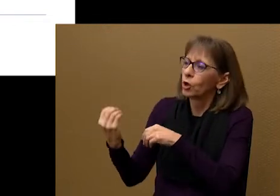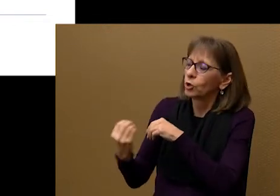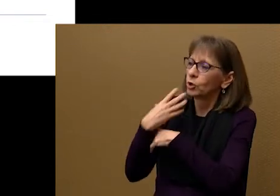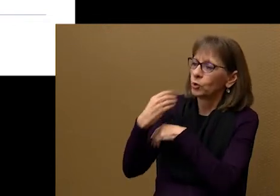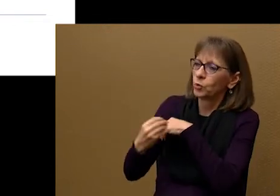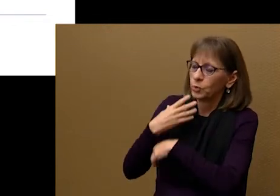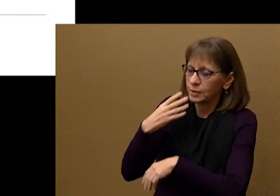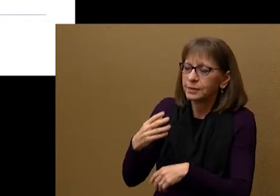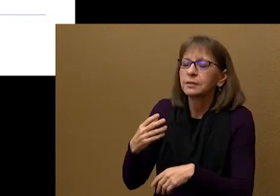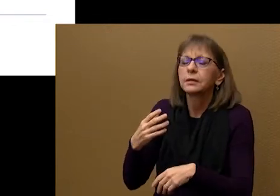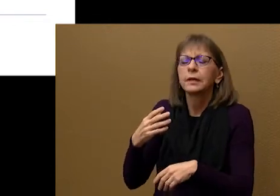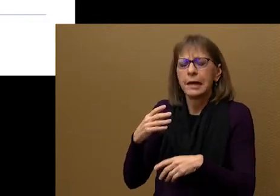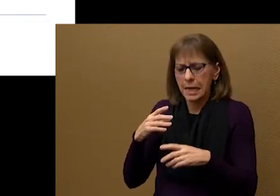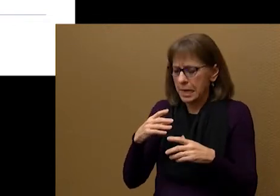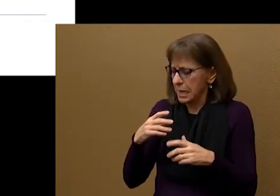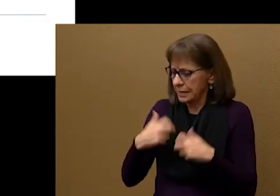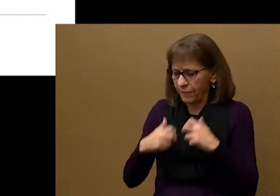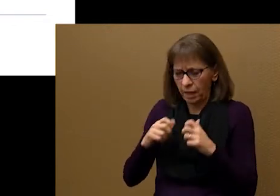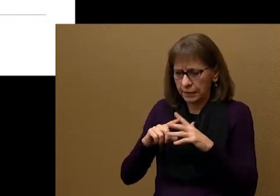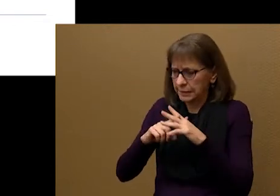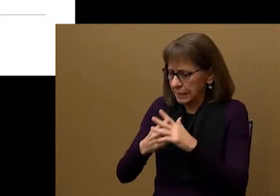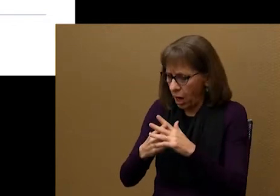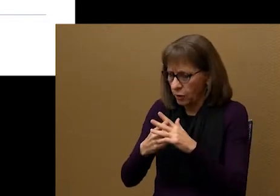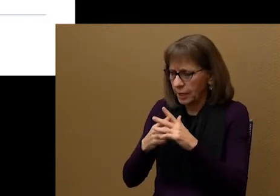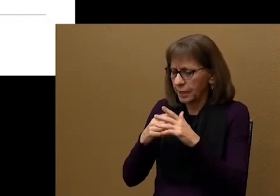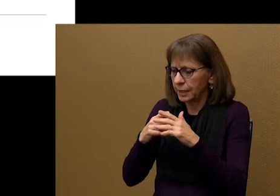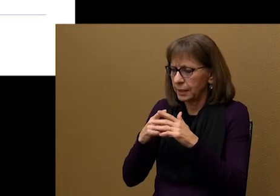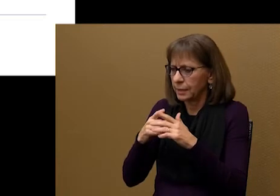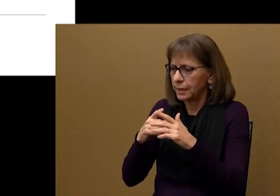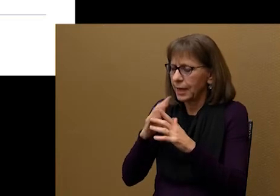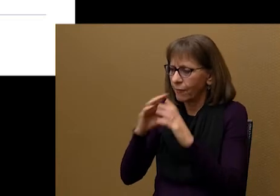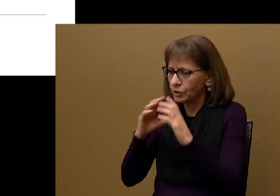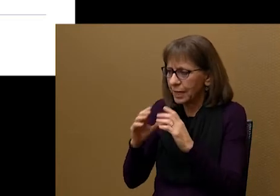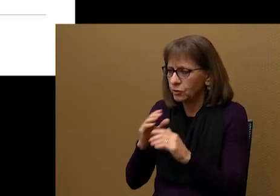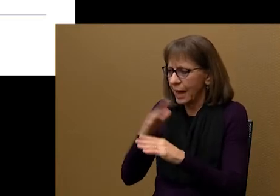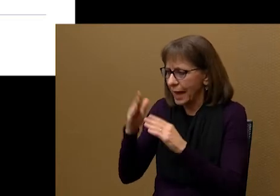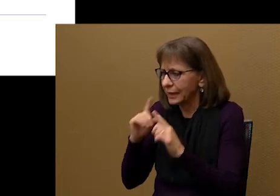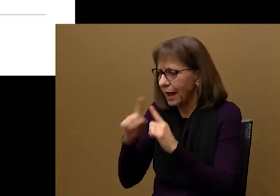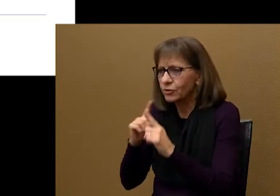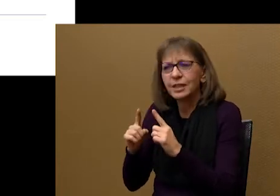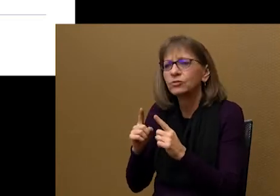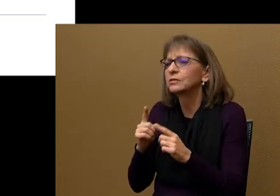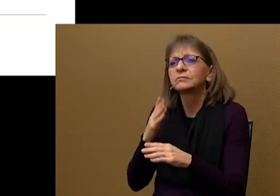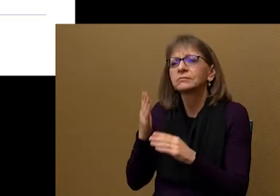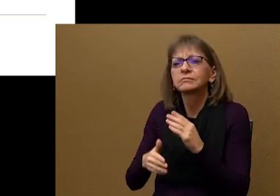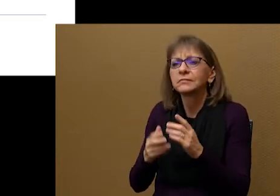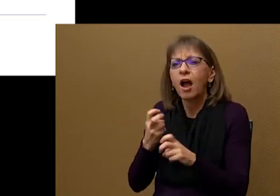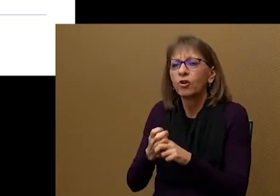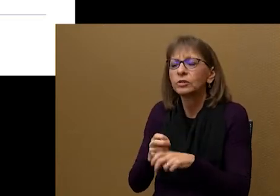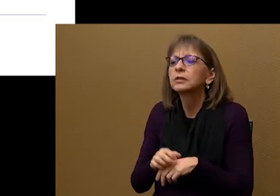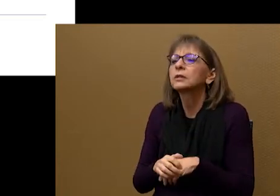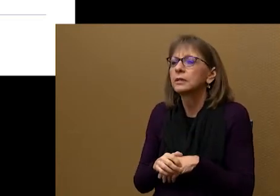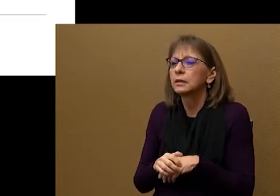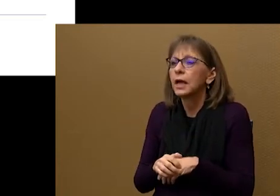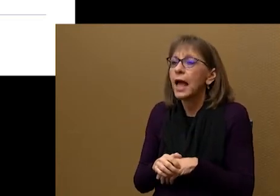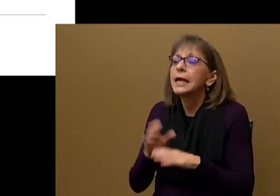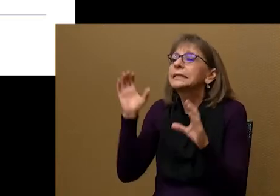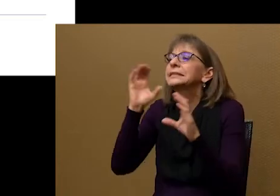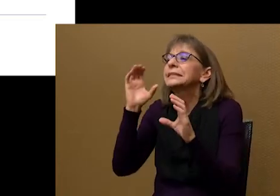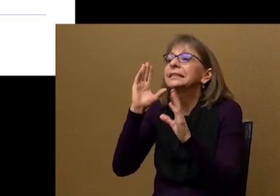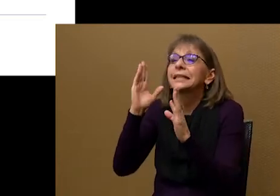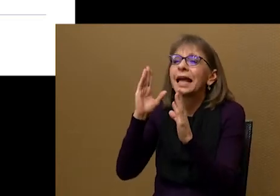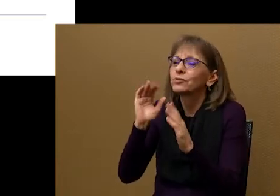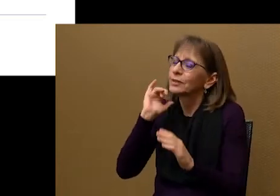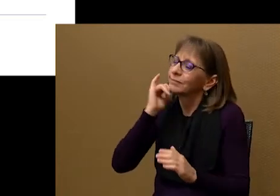social cues, difficulty starting, entering, maintaining, or ending a conversation,